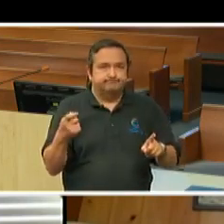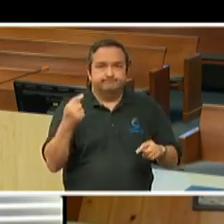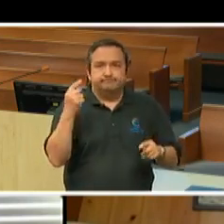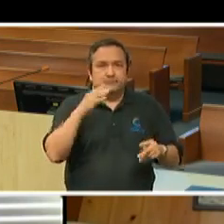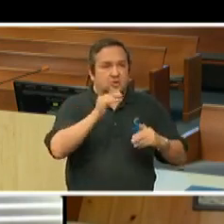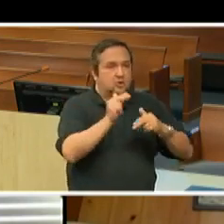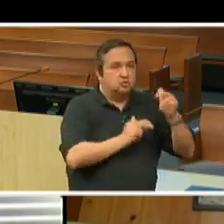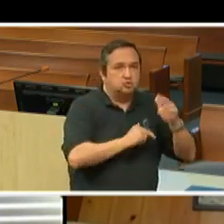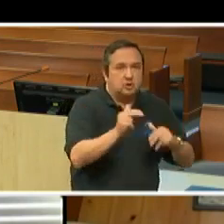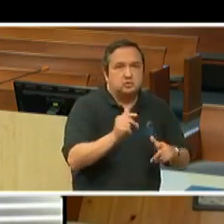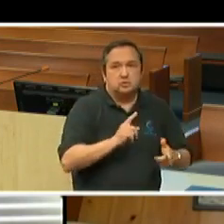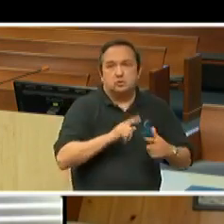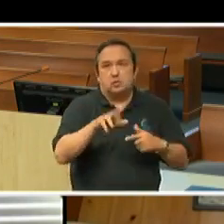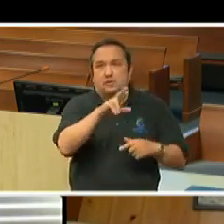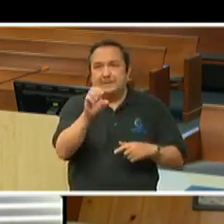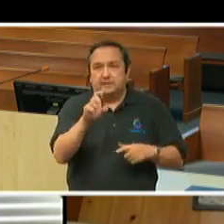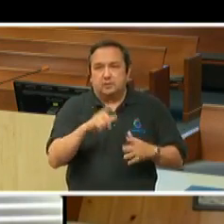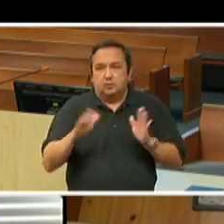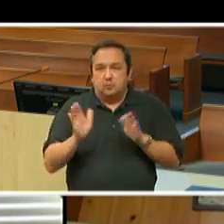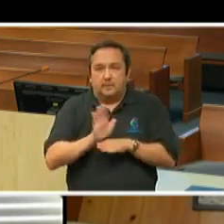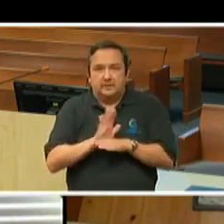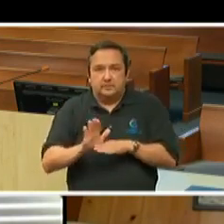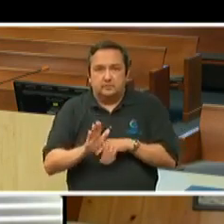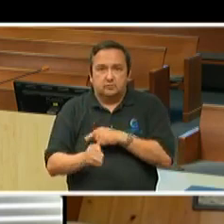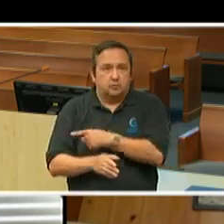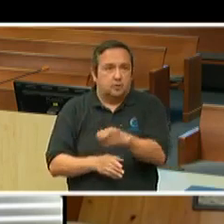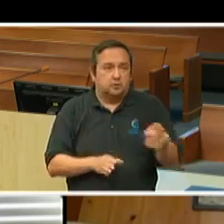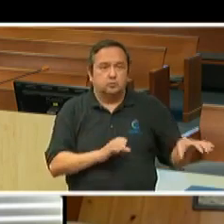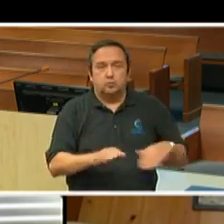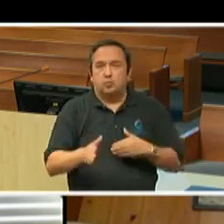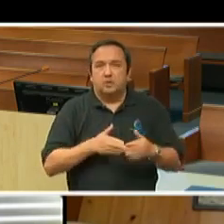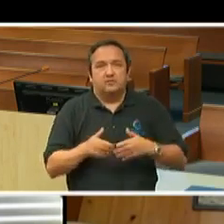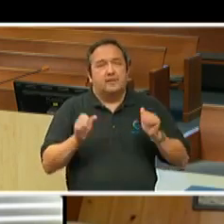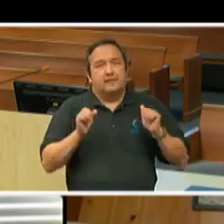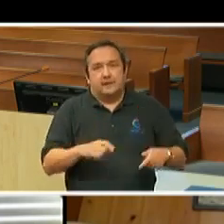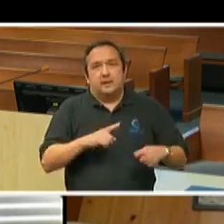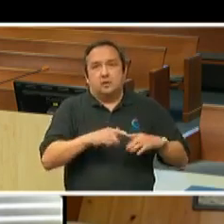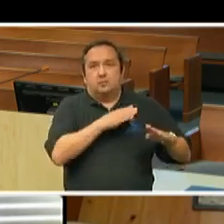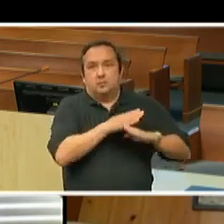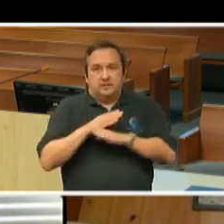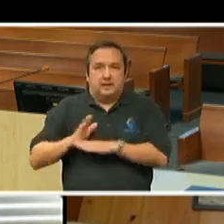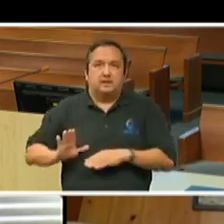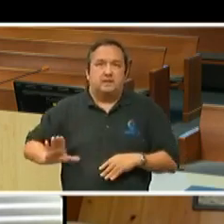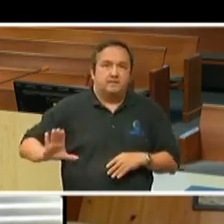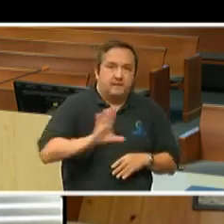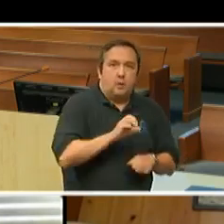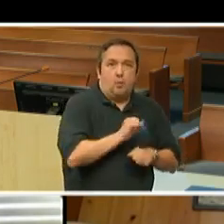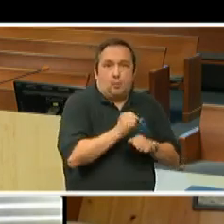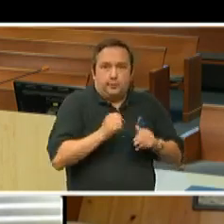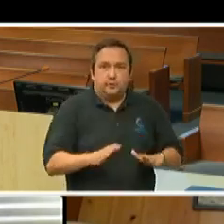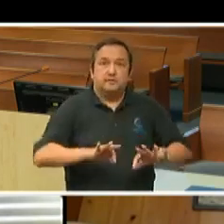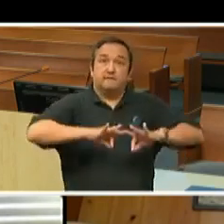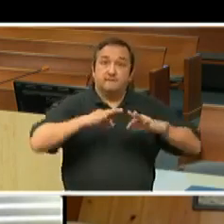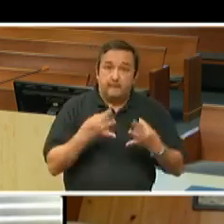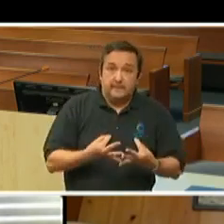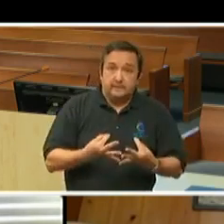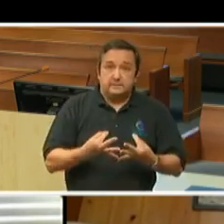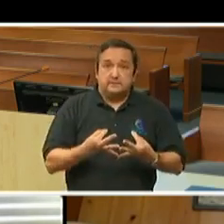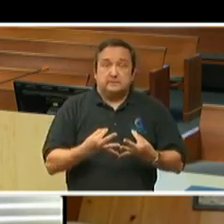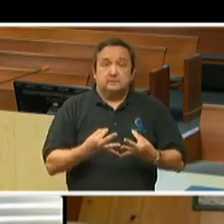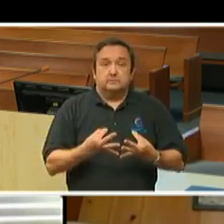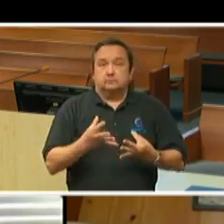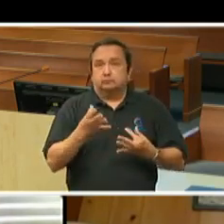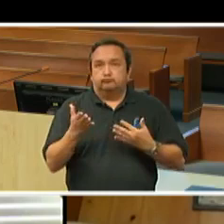construction to realtors to small businesses, are doing everything they can to protect their employees, their families,